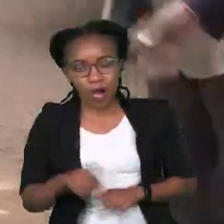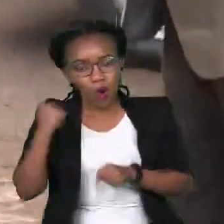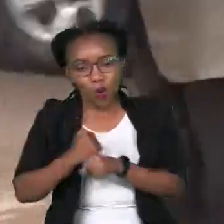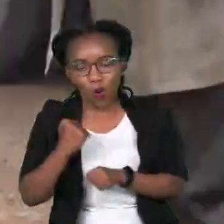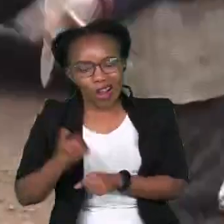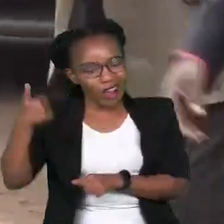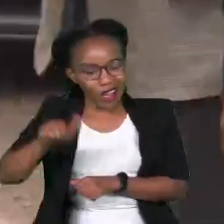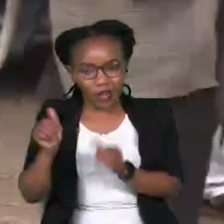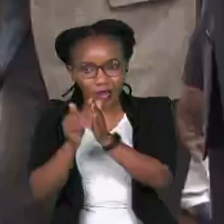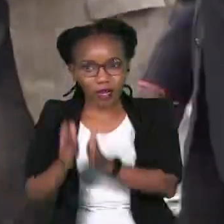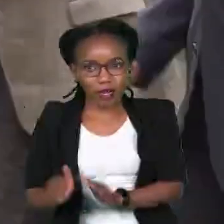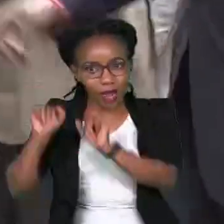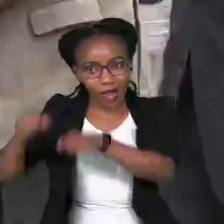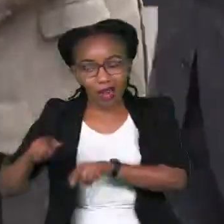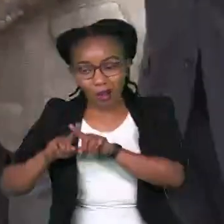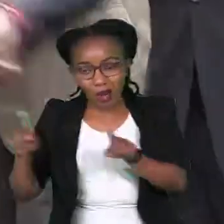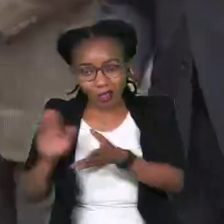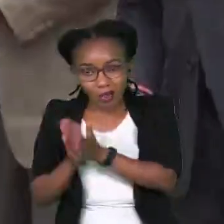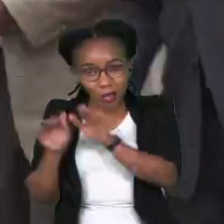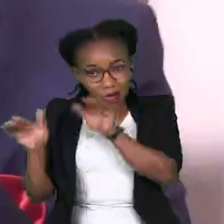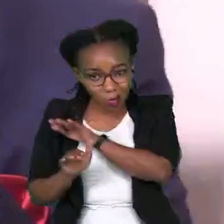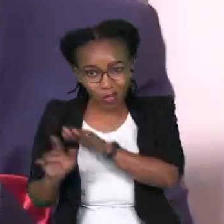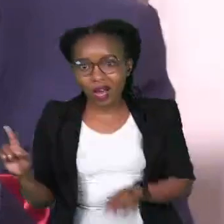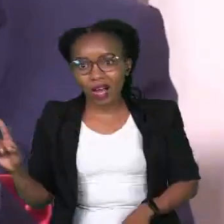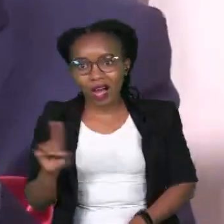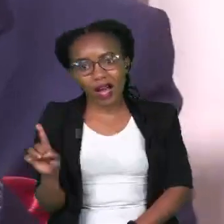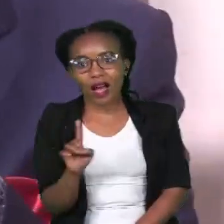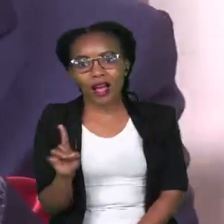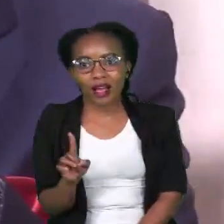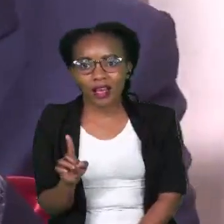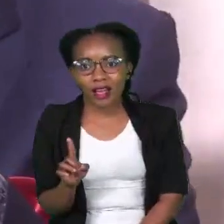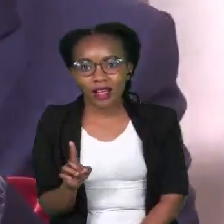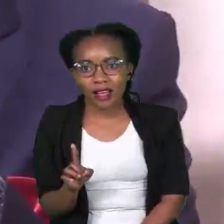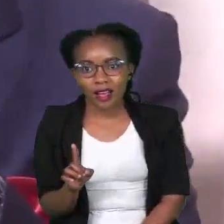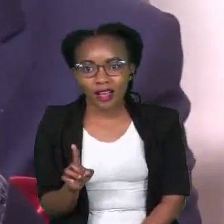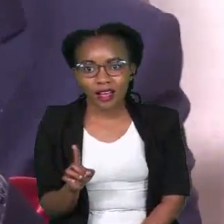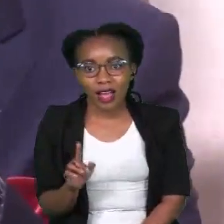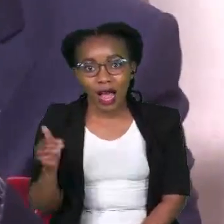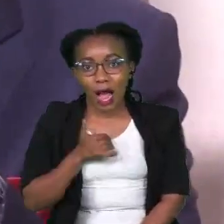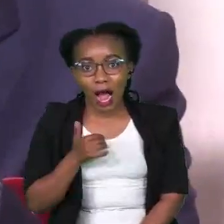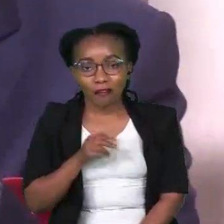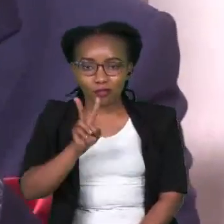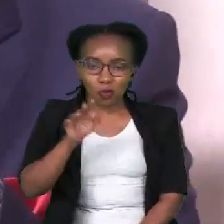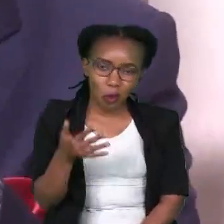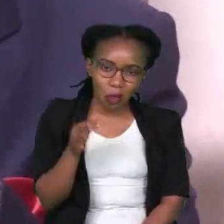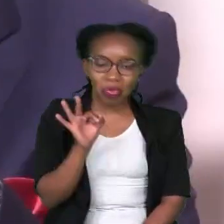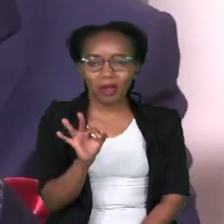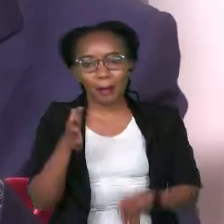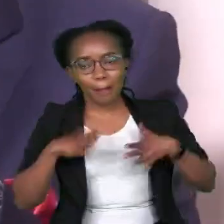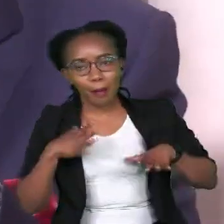any leader but not playing deputy to anyone. Kwa hivyo hata tukiwa na candidates wawili ama watatu